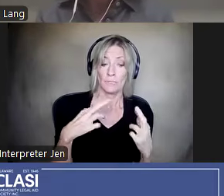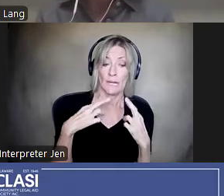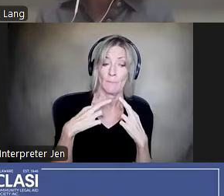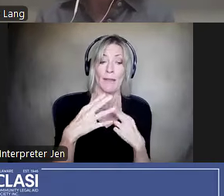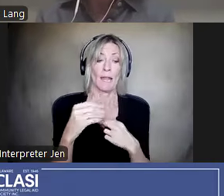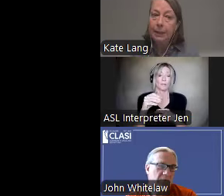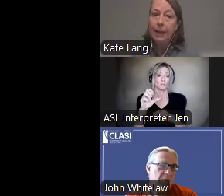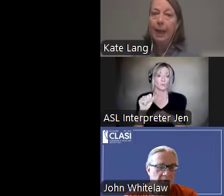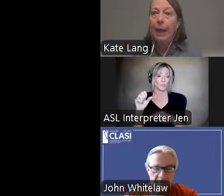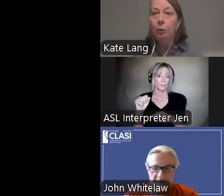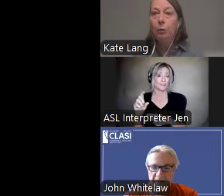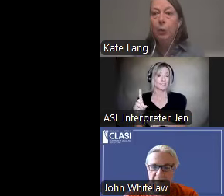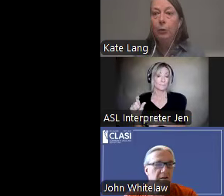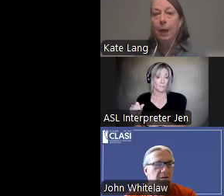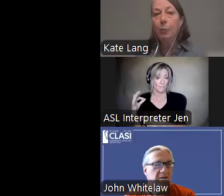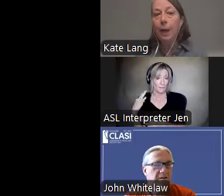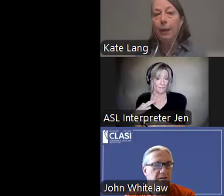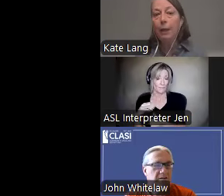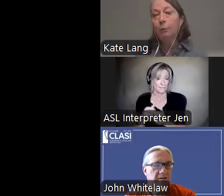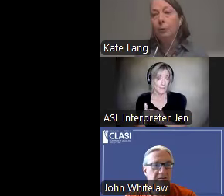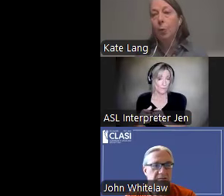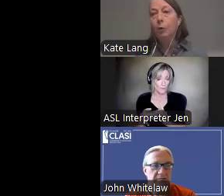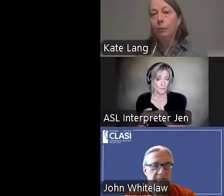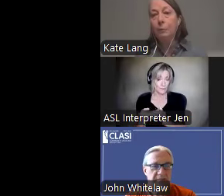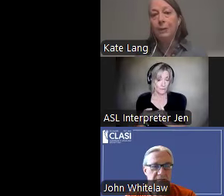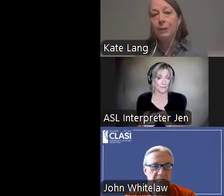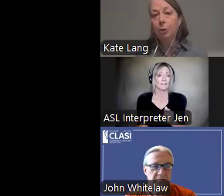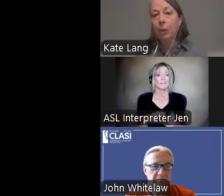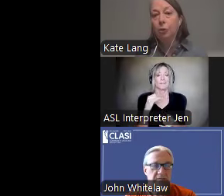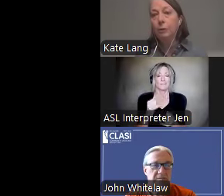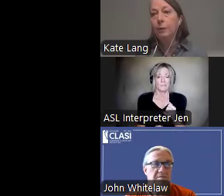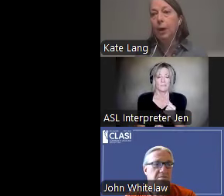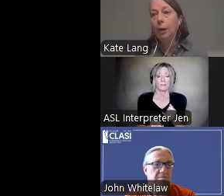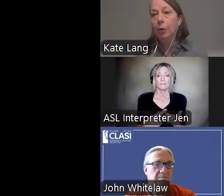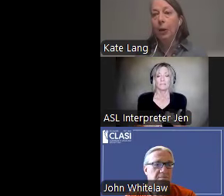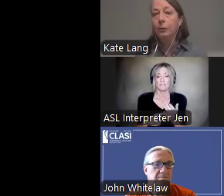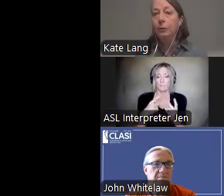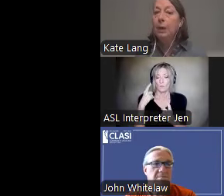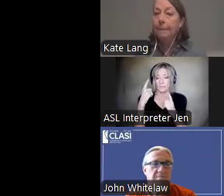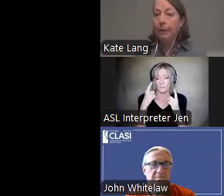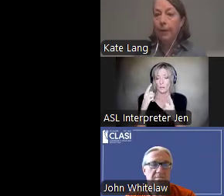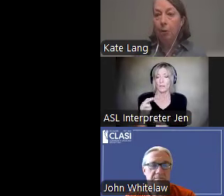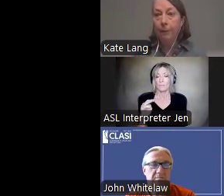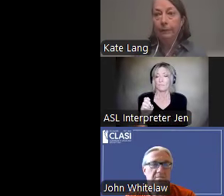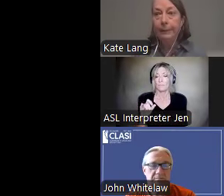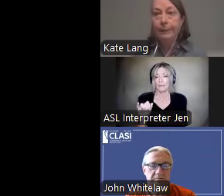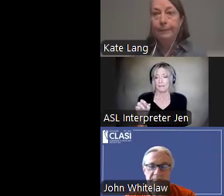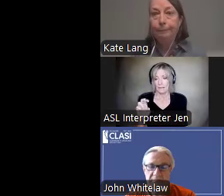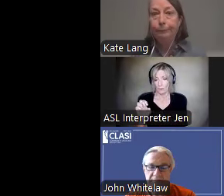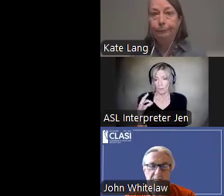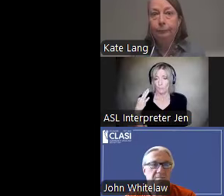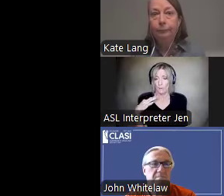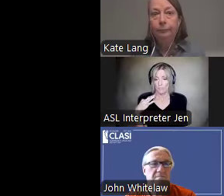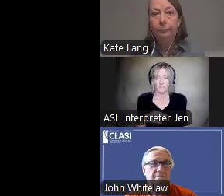disability benefits. And we'll close out by going over some considerations around Medicare